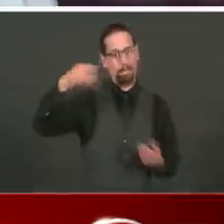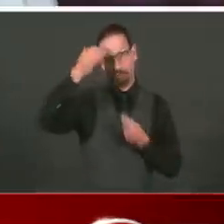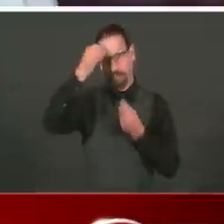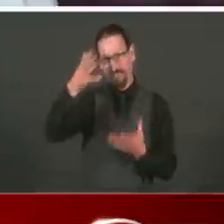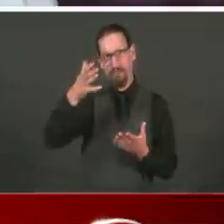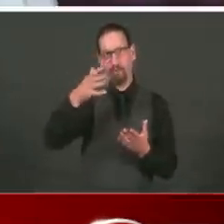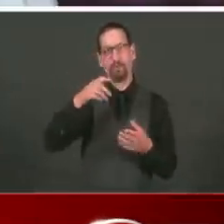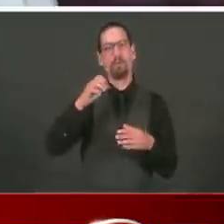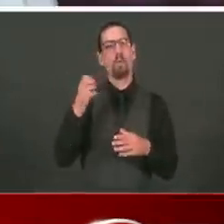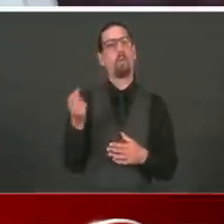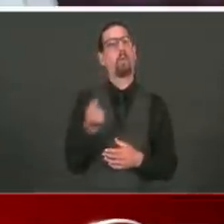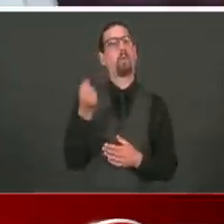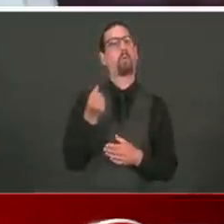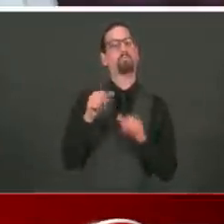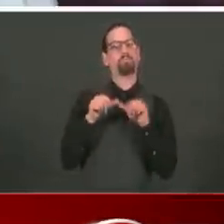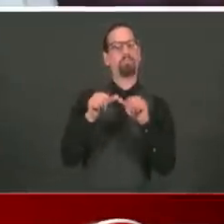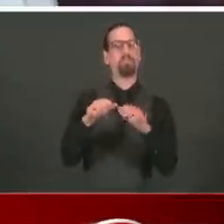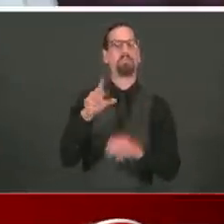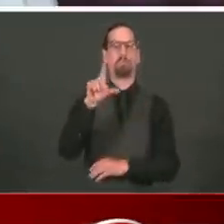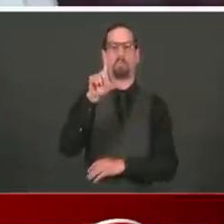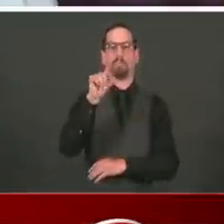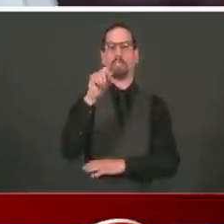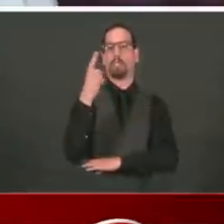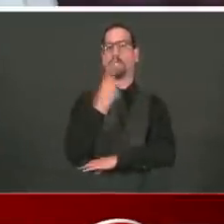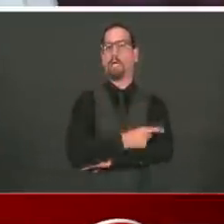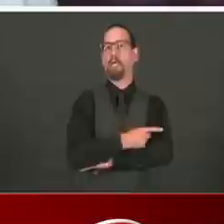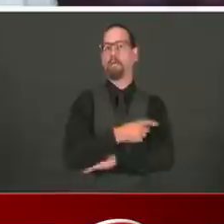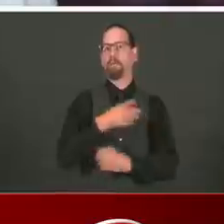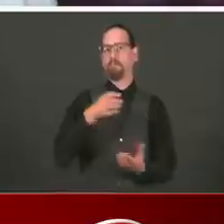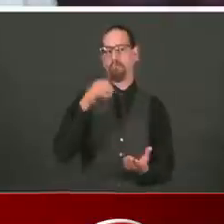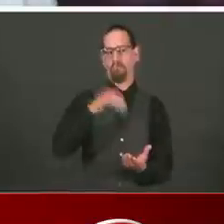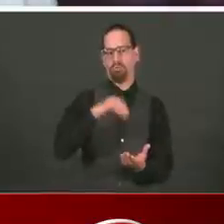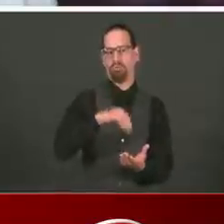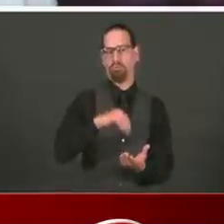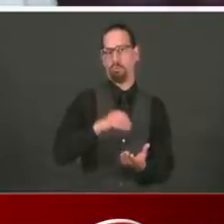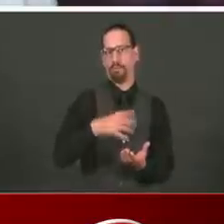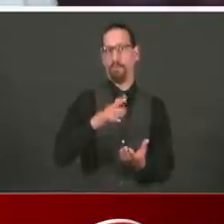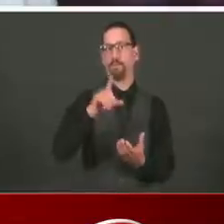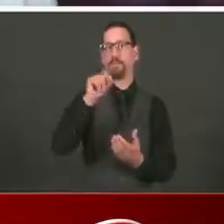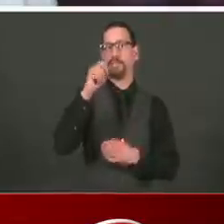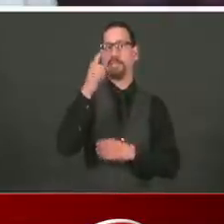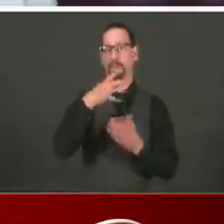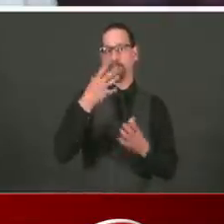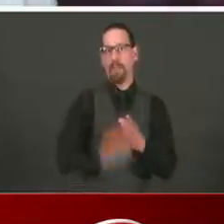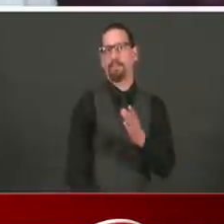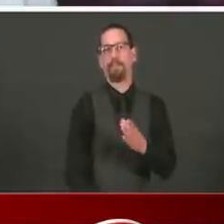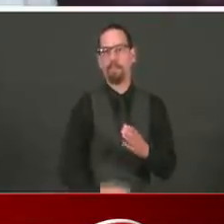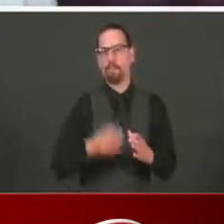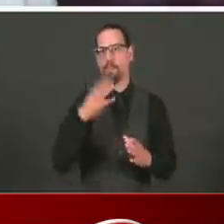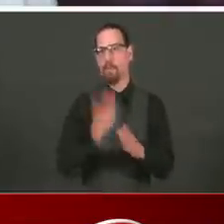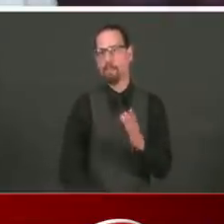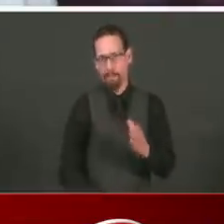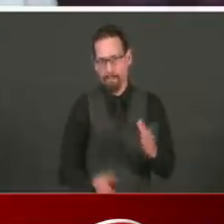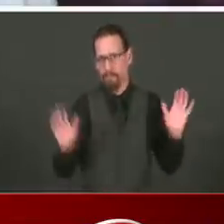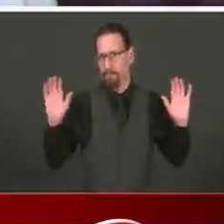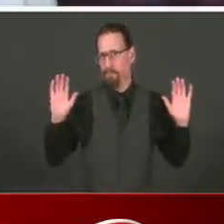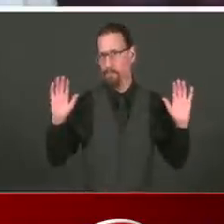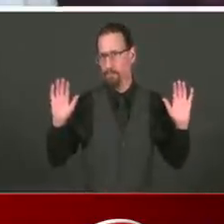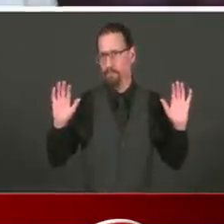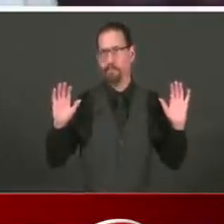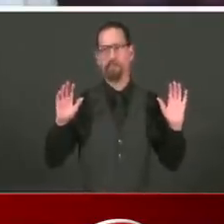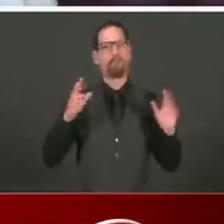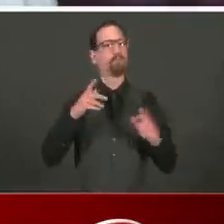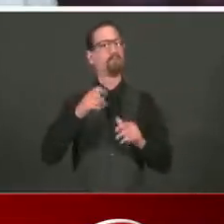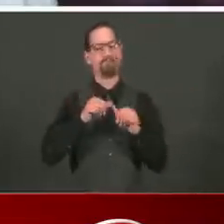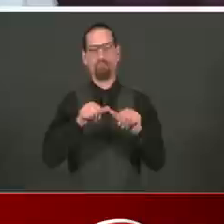and I just again wanted to say I'm using this, my family's using it, my staff and friends are using it. It's a hugely important